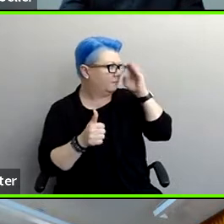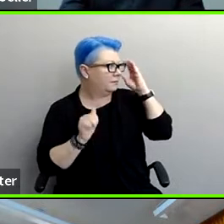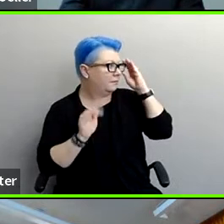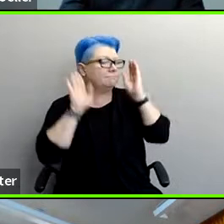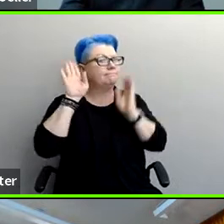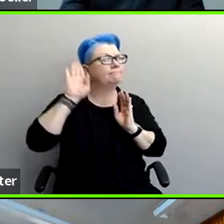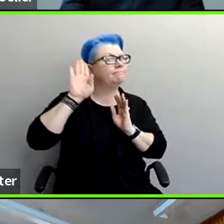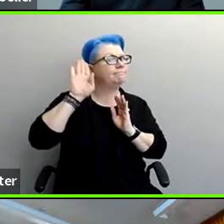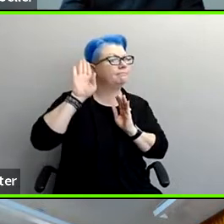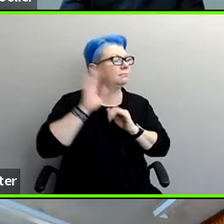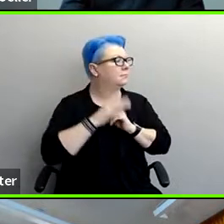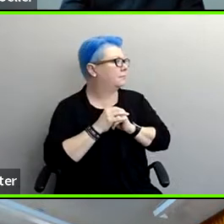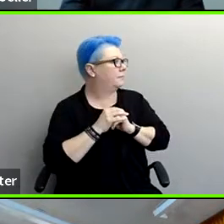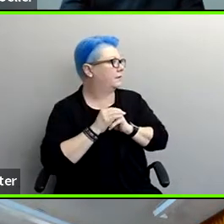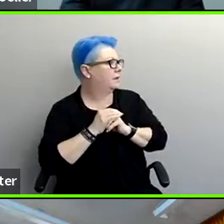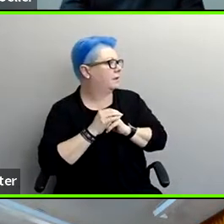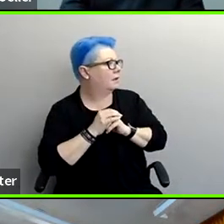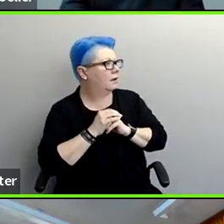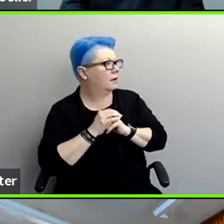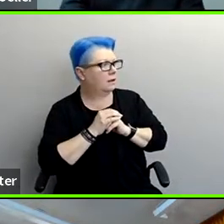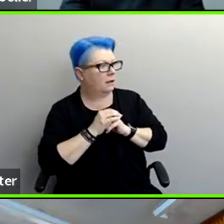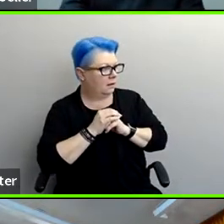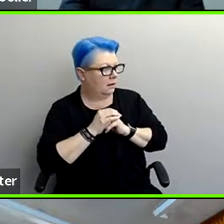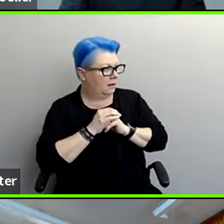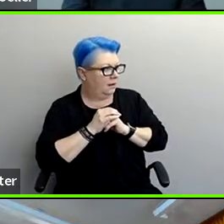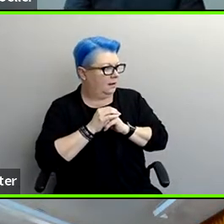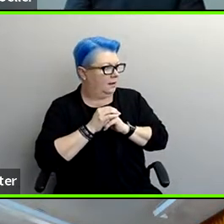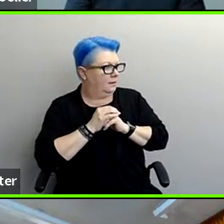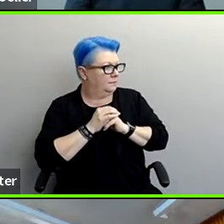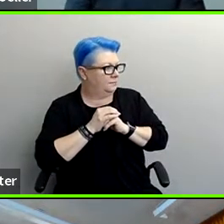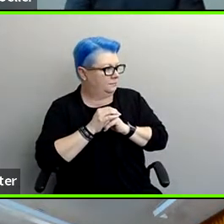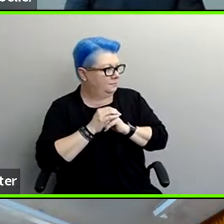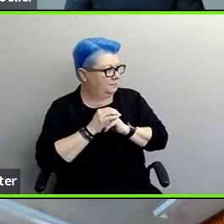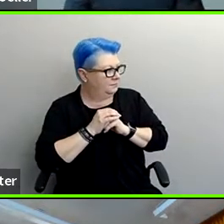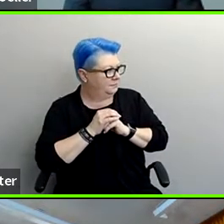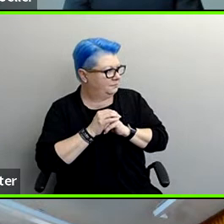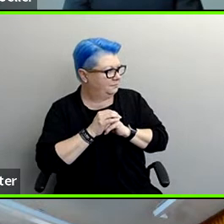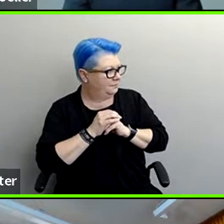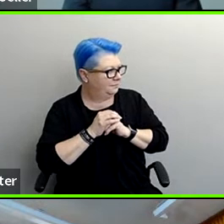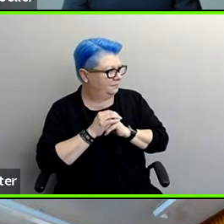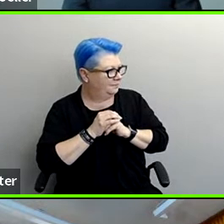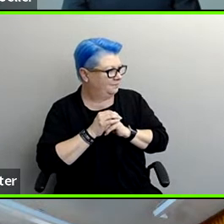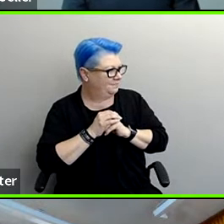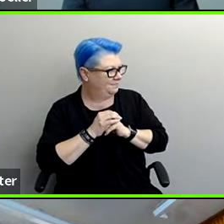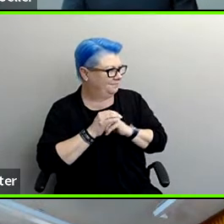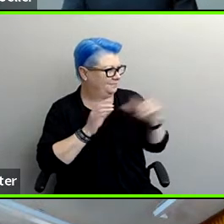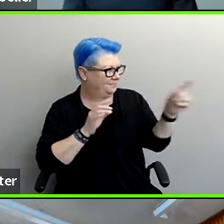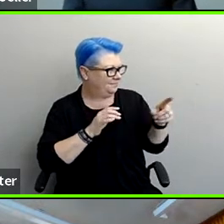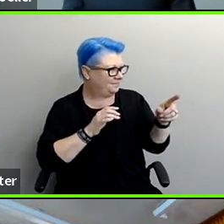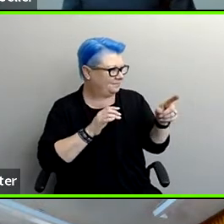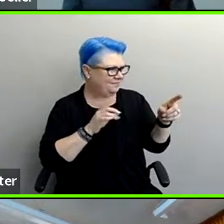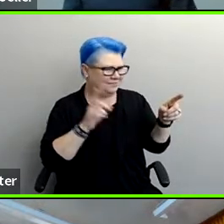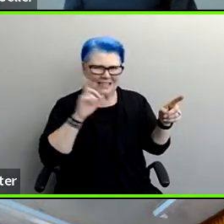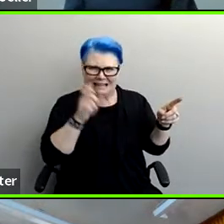have one, or Dr. Moore, I made you a doctor. Wow. Director